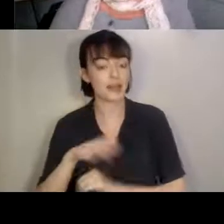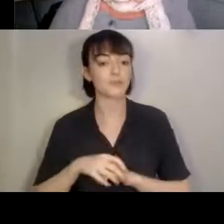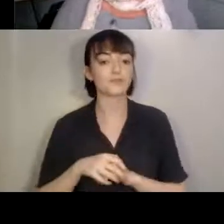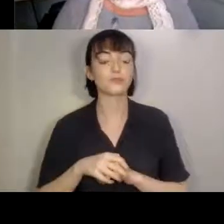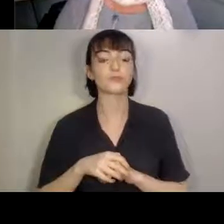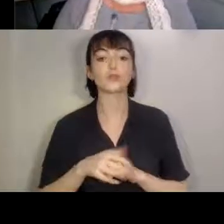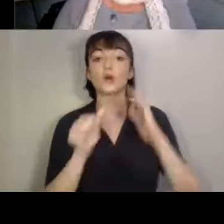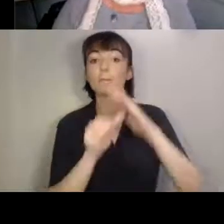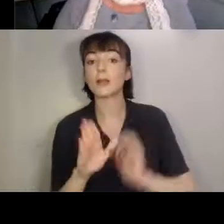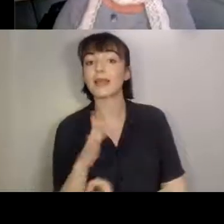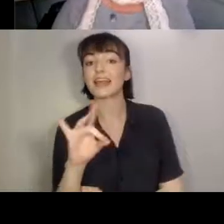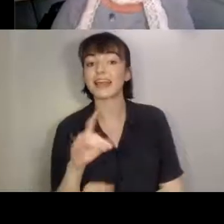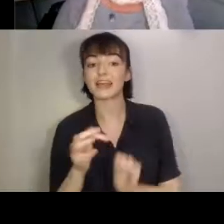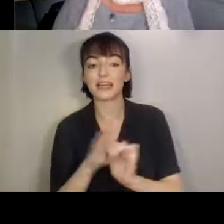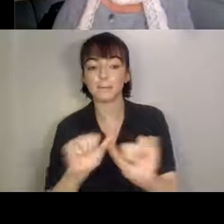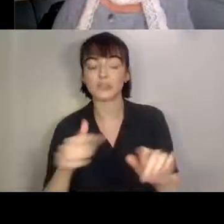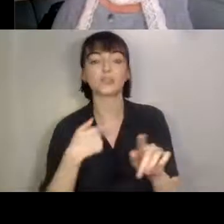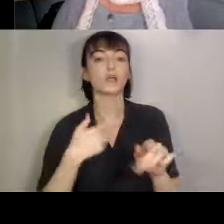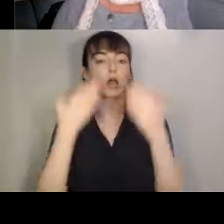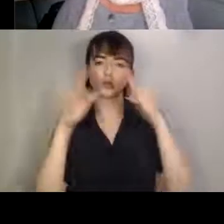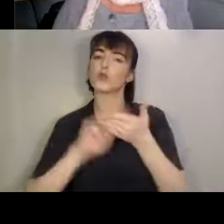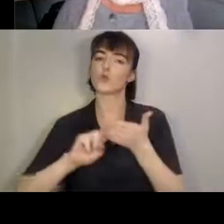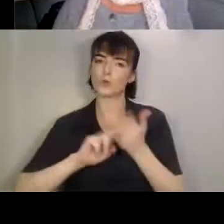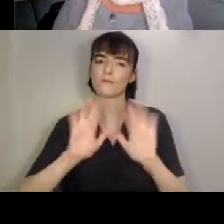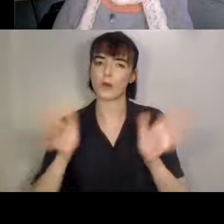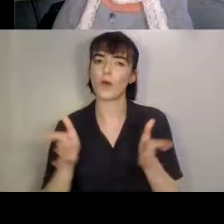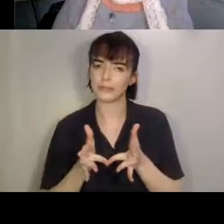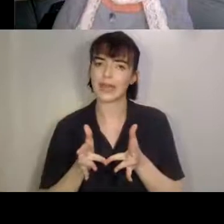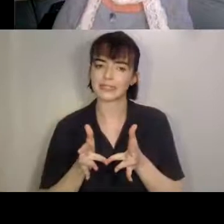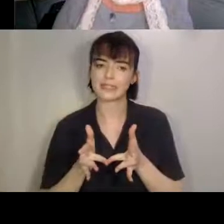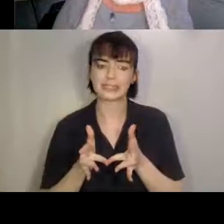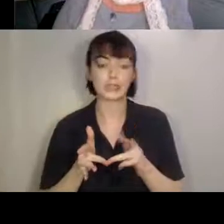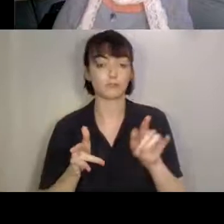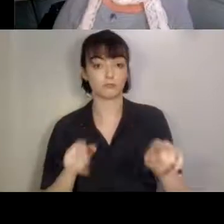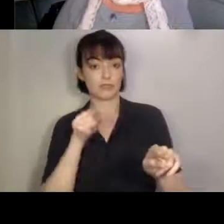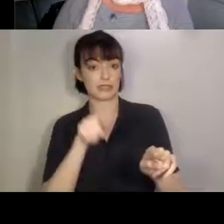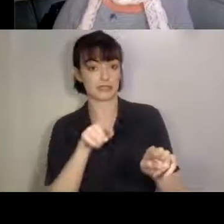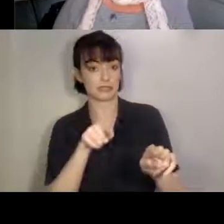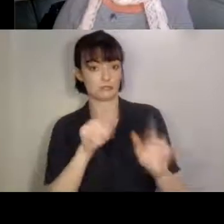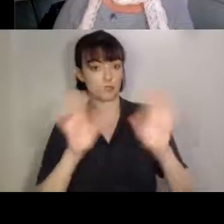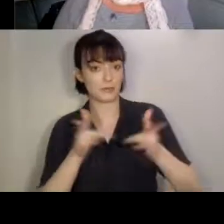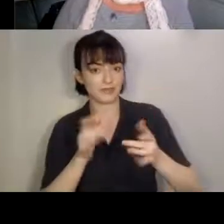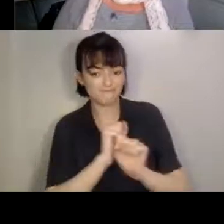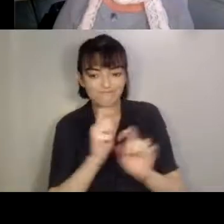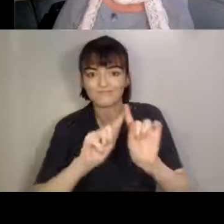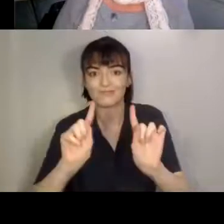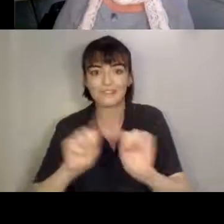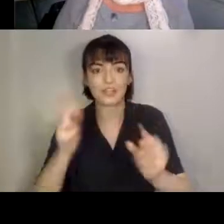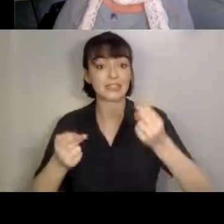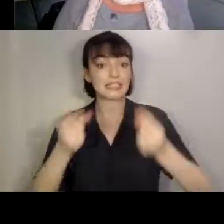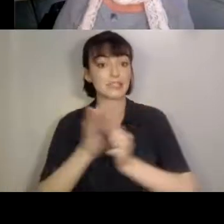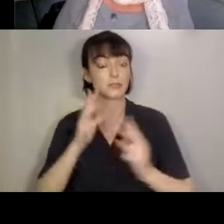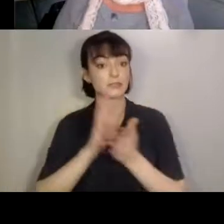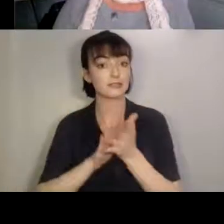page shows you a very useful website that shows you a range of assessments of sign language used in lots of